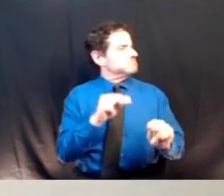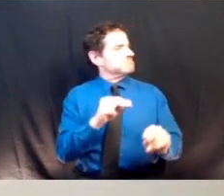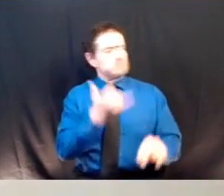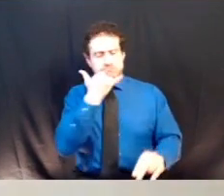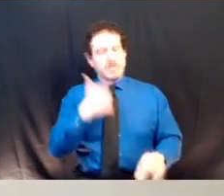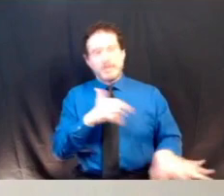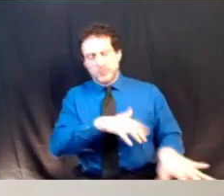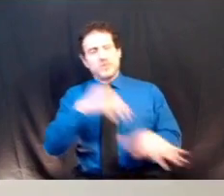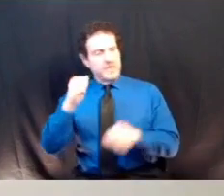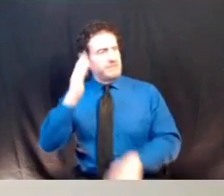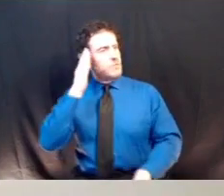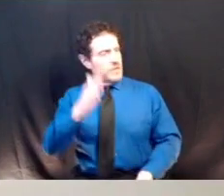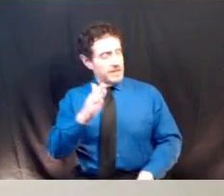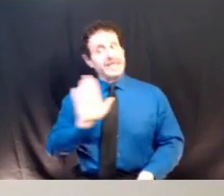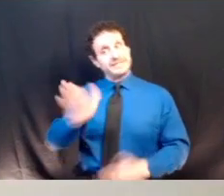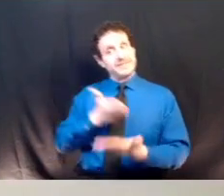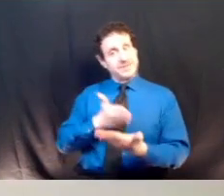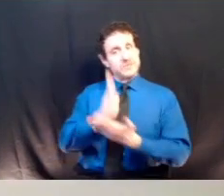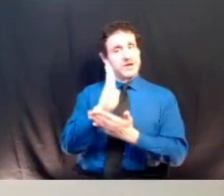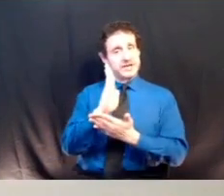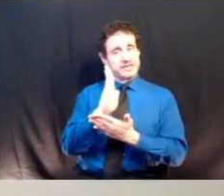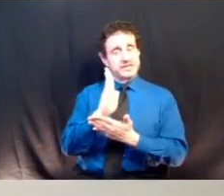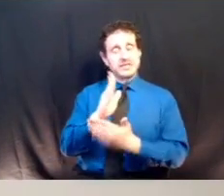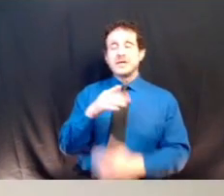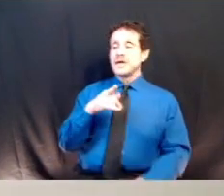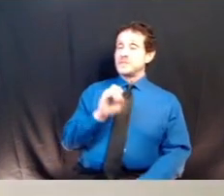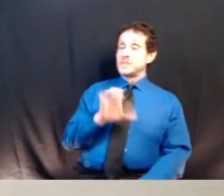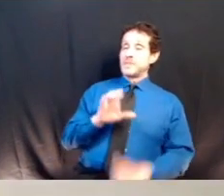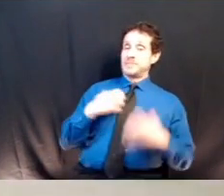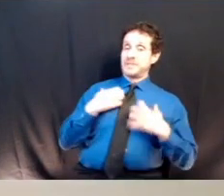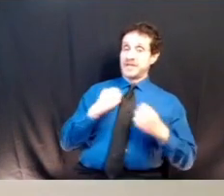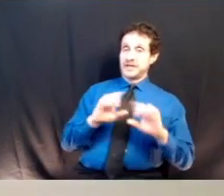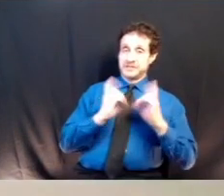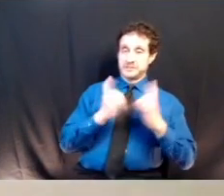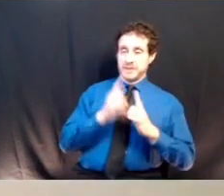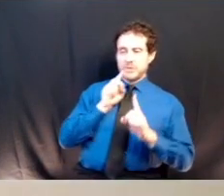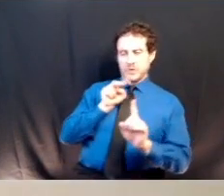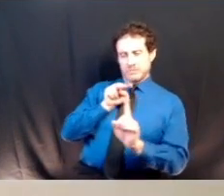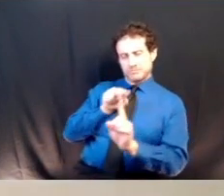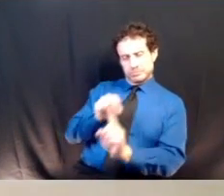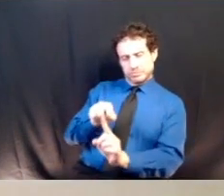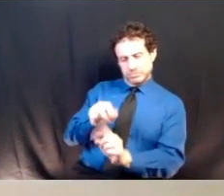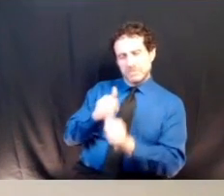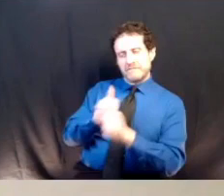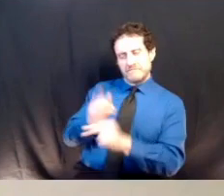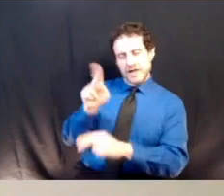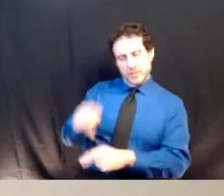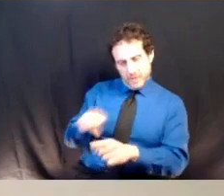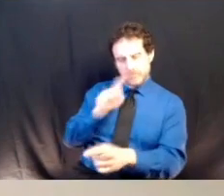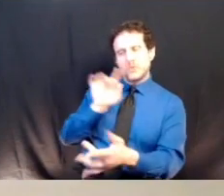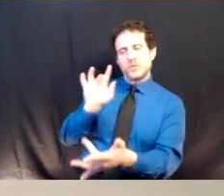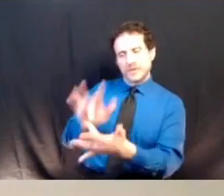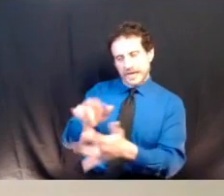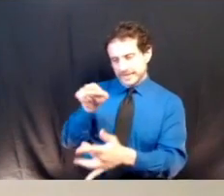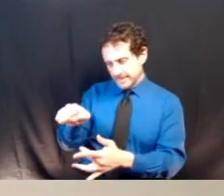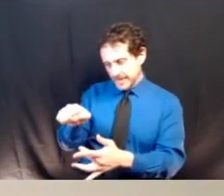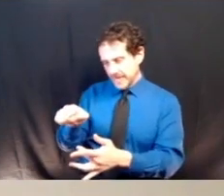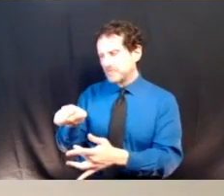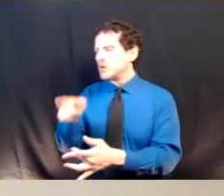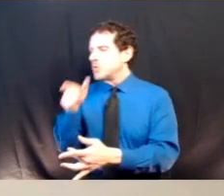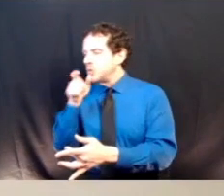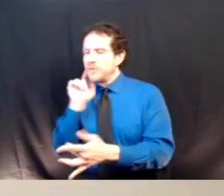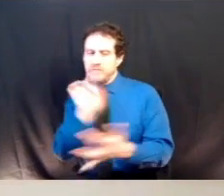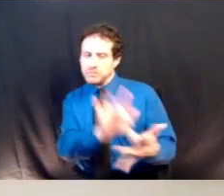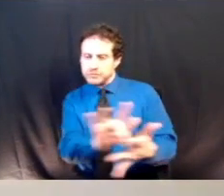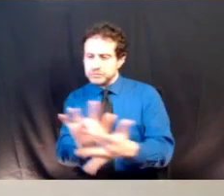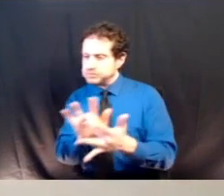the local public health department in terms of following up on symptoms. We would still do the contact tracing to identify people who they may have